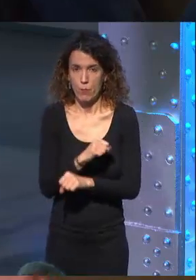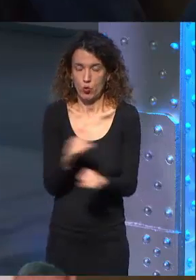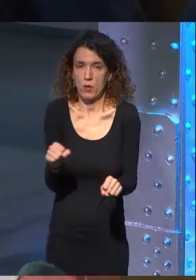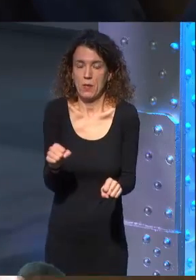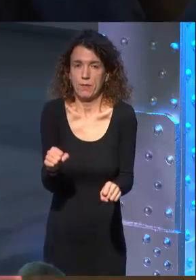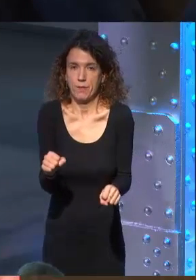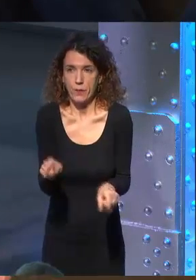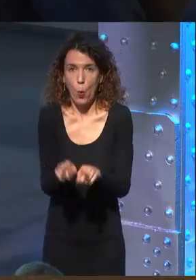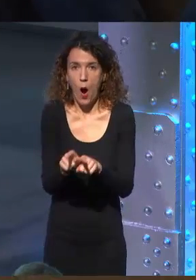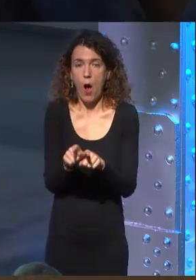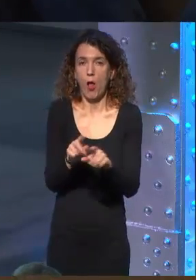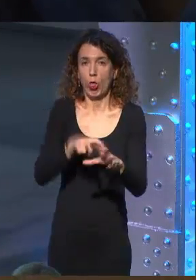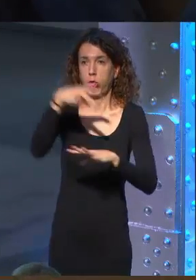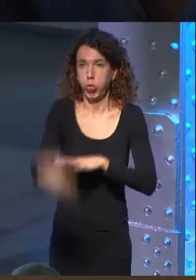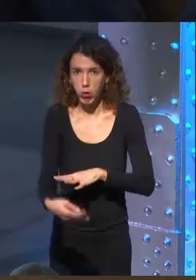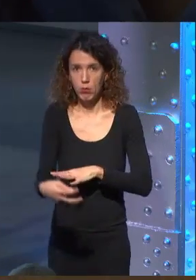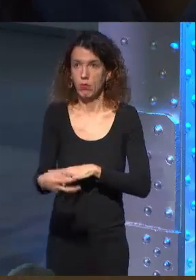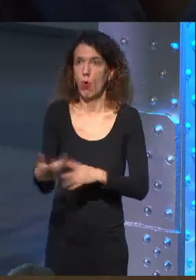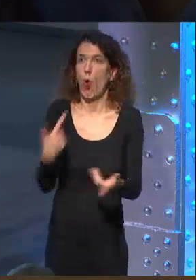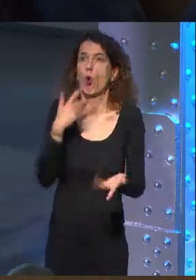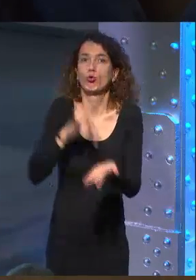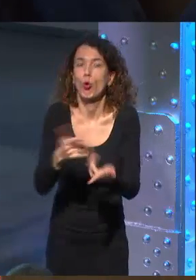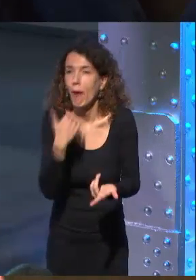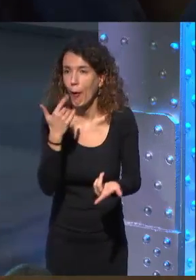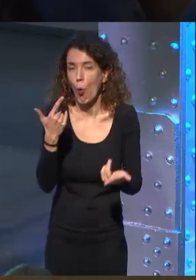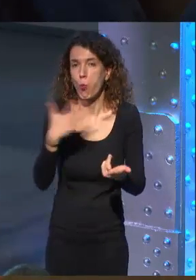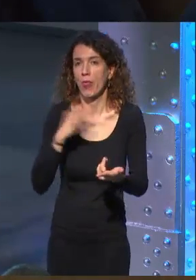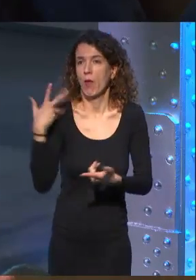It's impossible not to fall